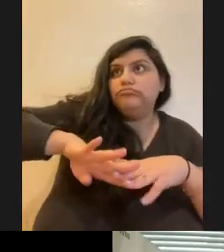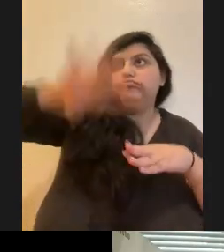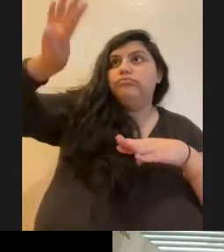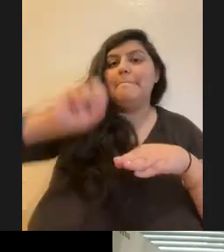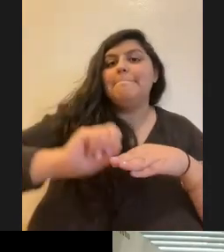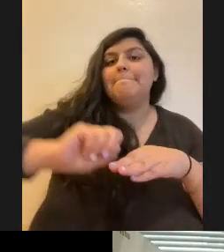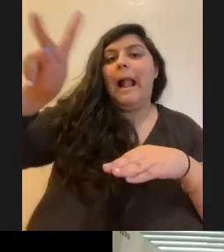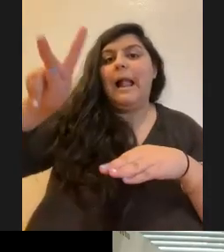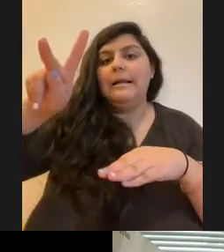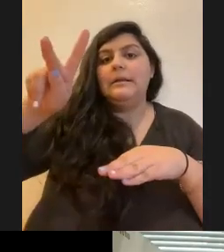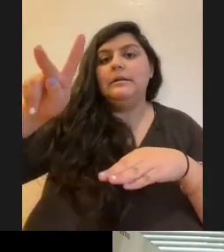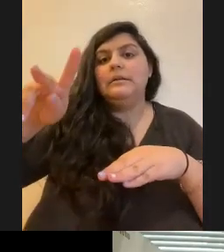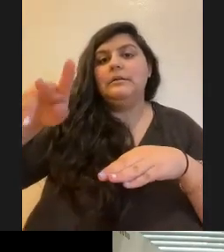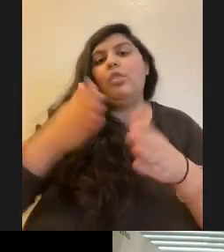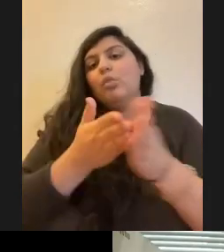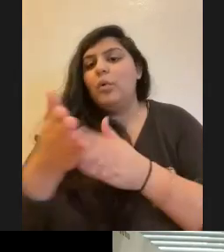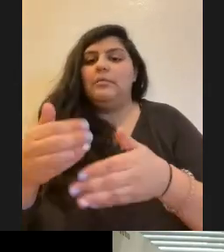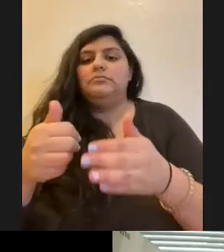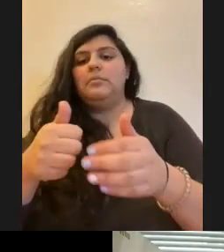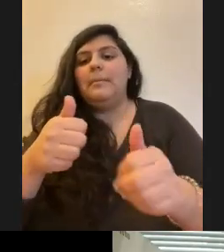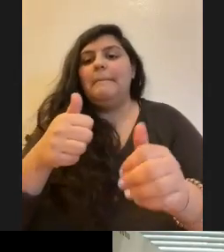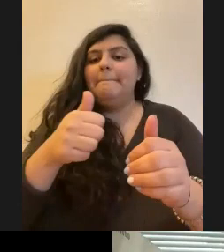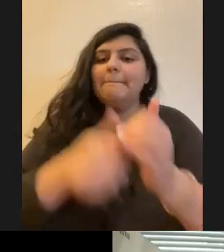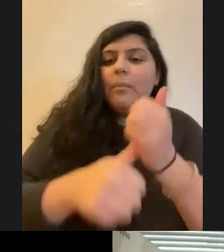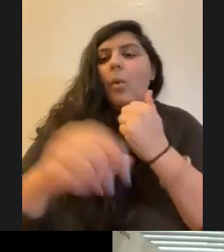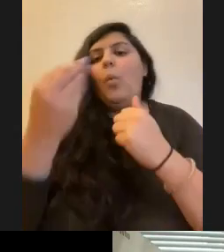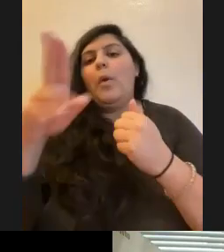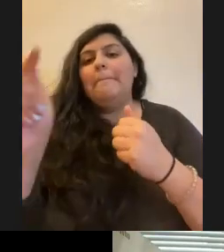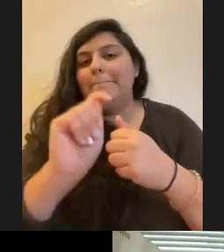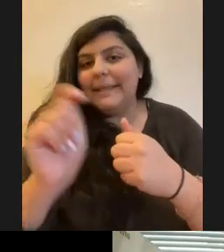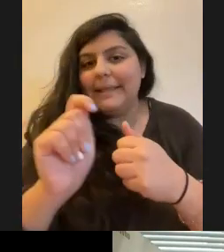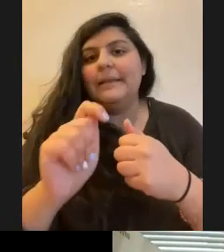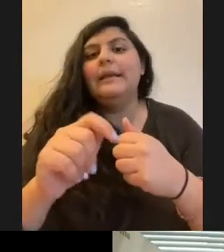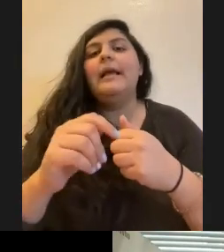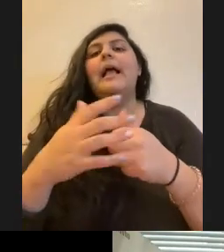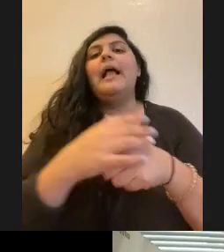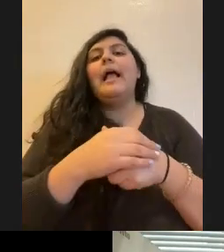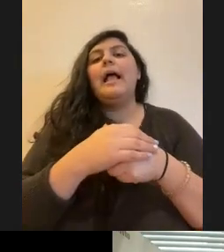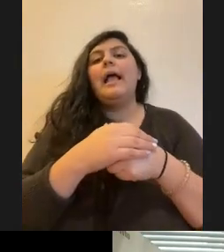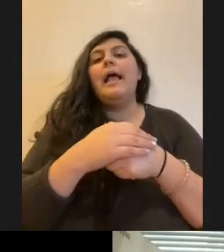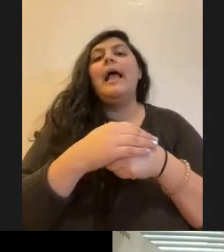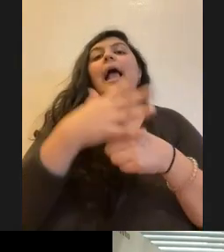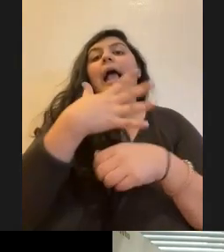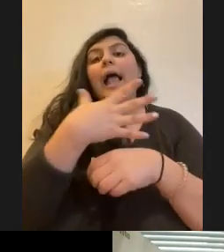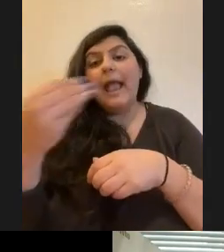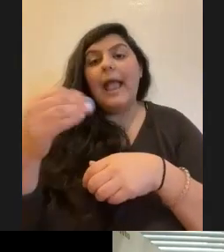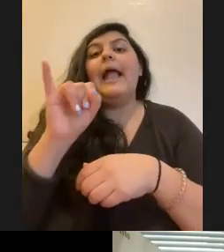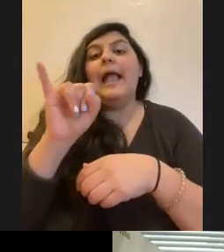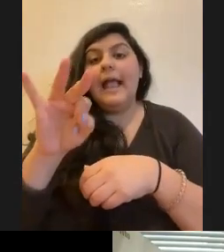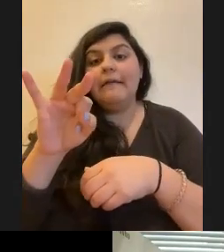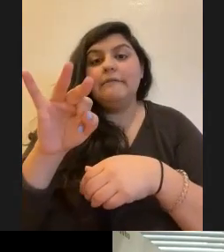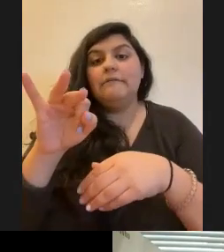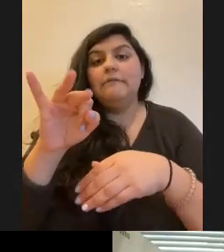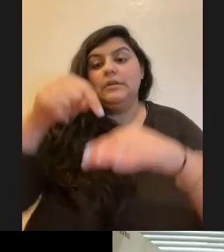way, which could be through poop or pee, there's all kind of stuff I study. And if that material makes it below